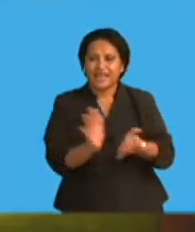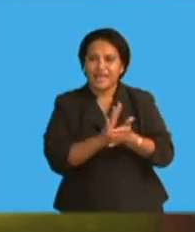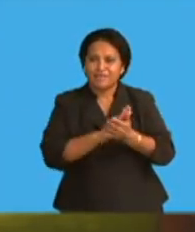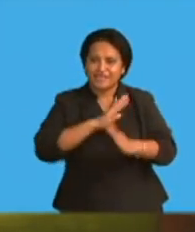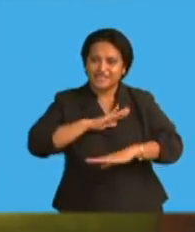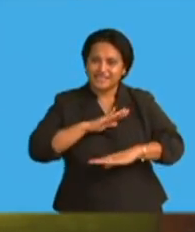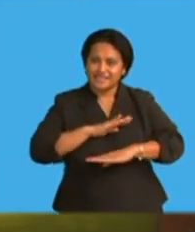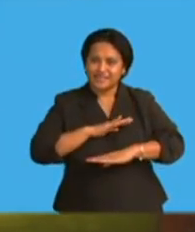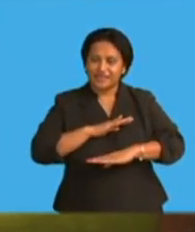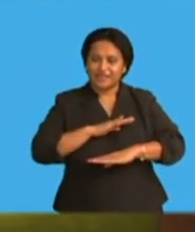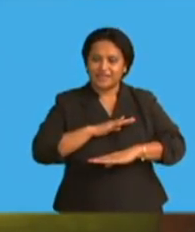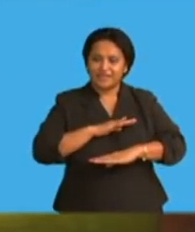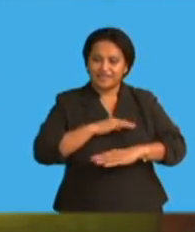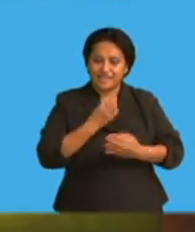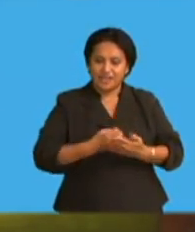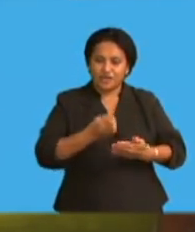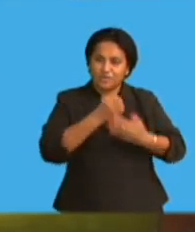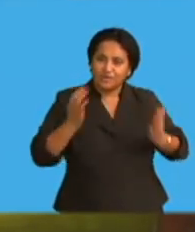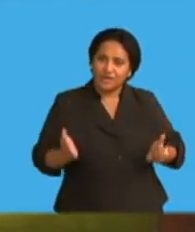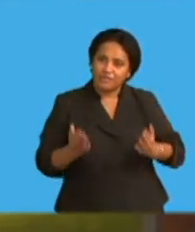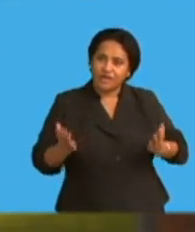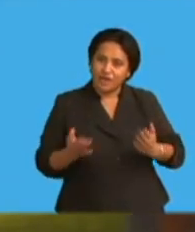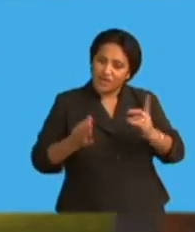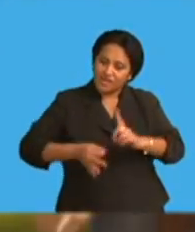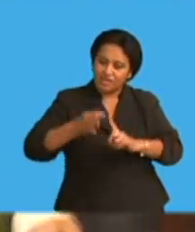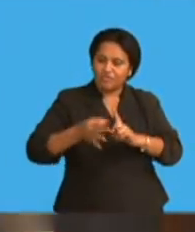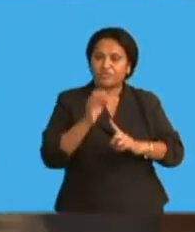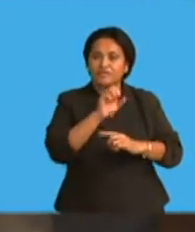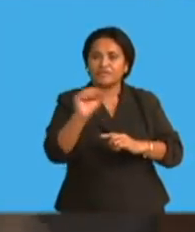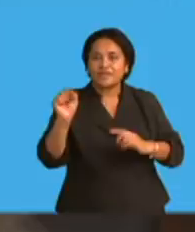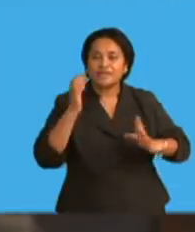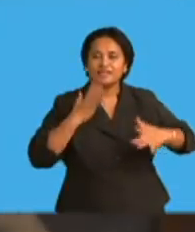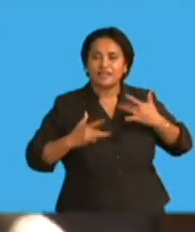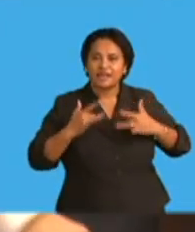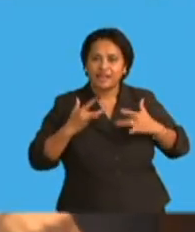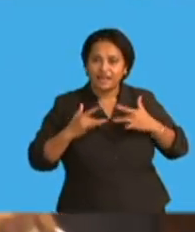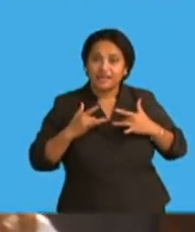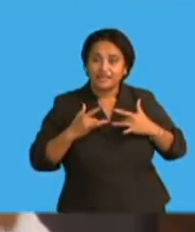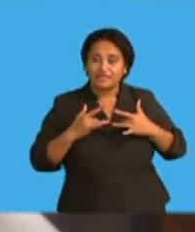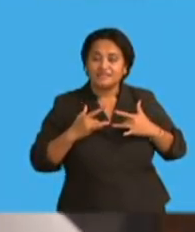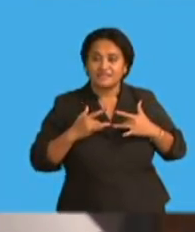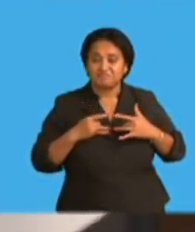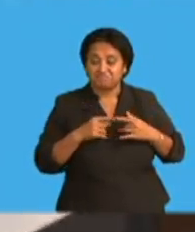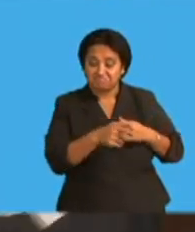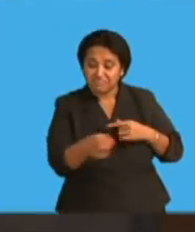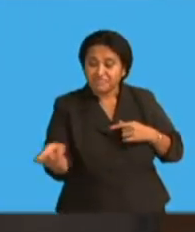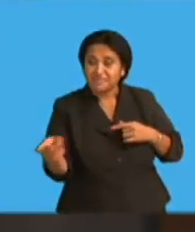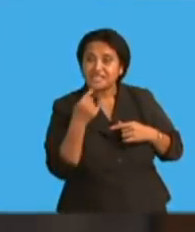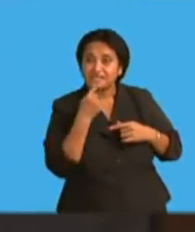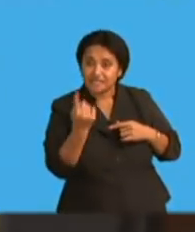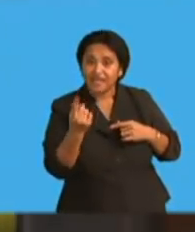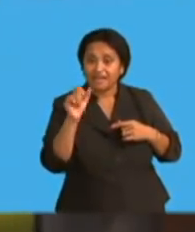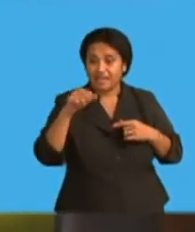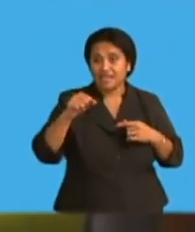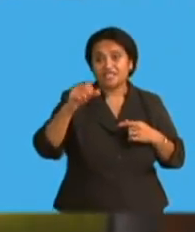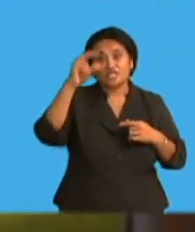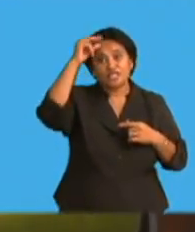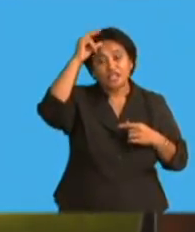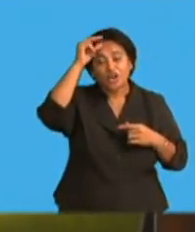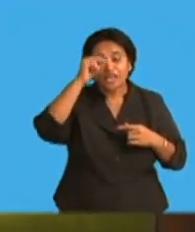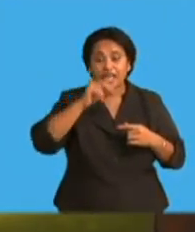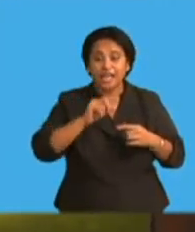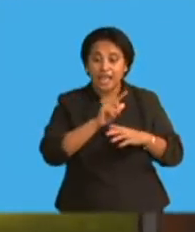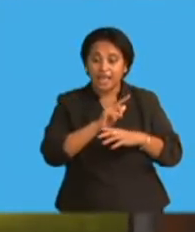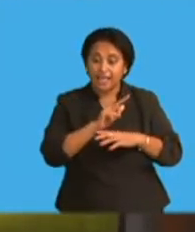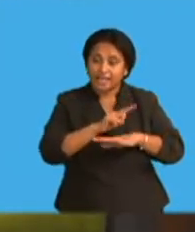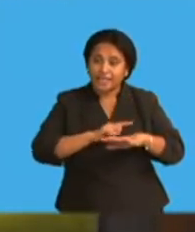They are being economically empowered. They are improving their lives. Based on that, Madam Speaker, they said, oh, the Ethiopia Lands Trust Board is being